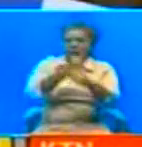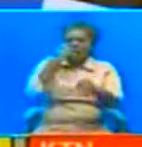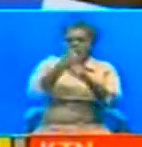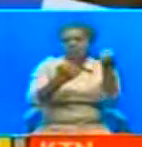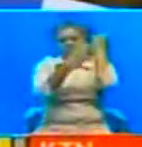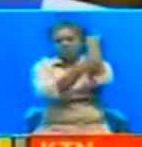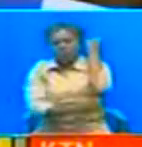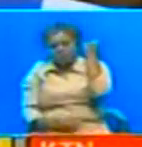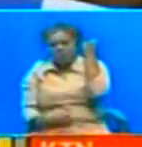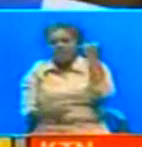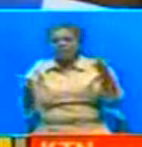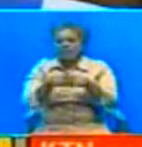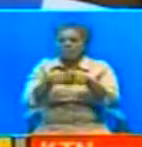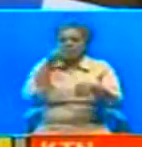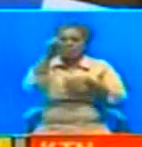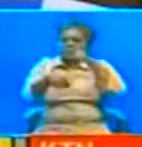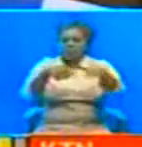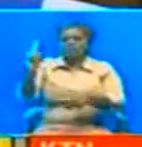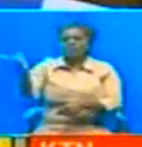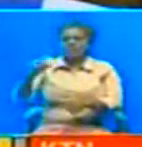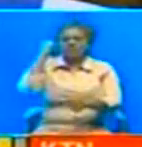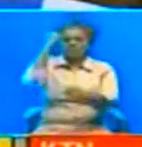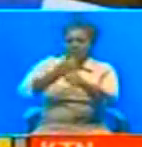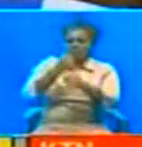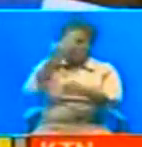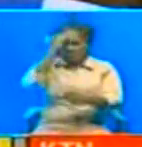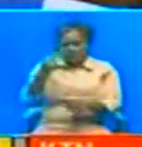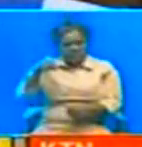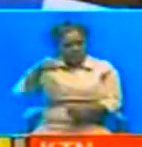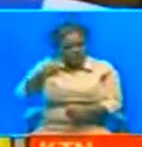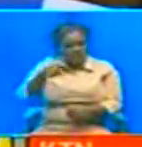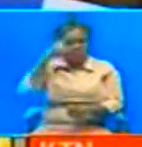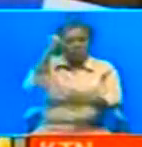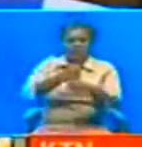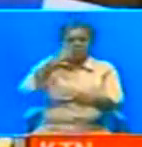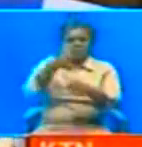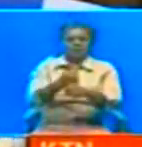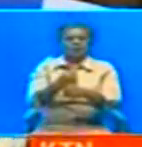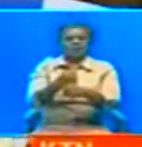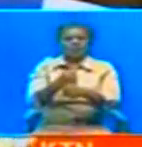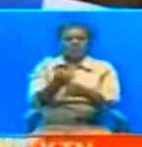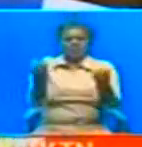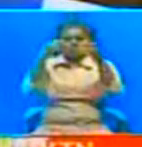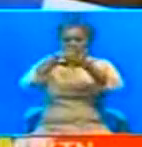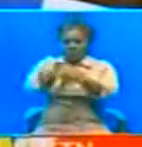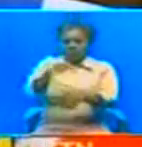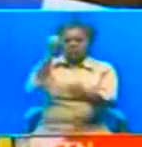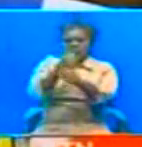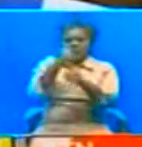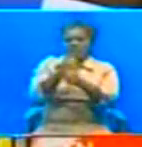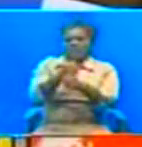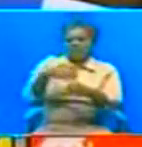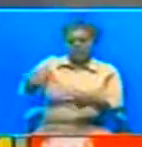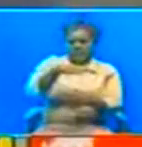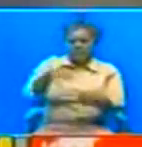to sue the Minister of Labor Kazungu Kambi because he has also failed in bringing harmony within the labor sector. We